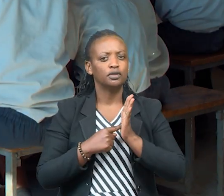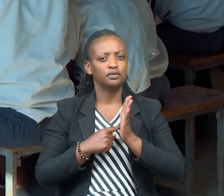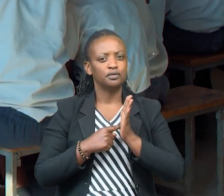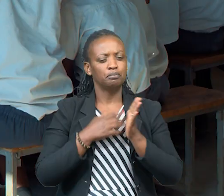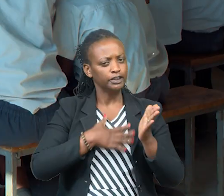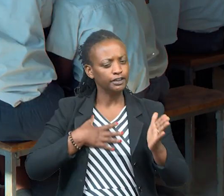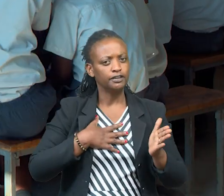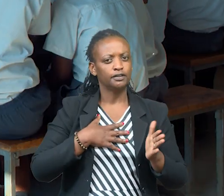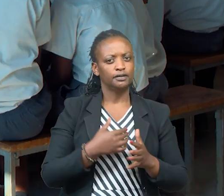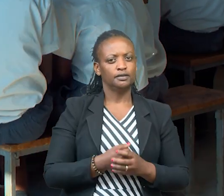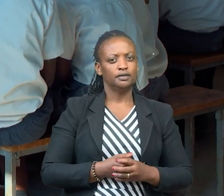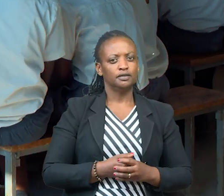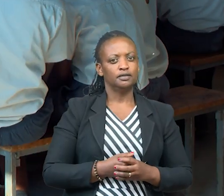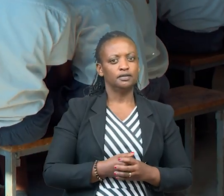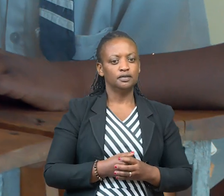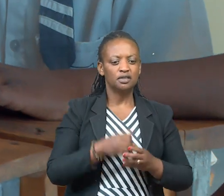please.